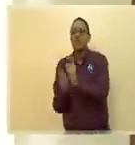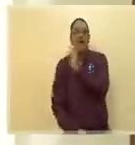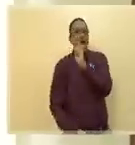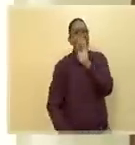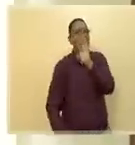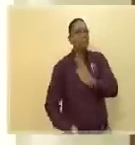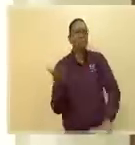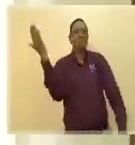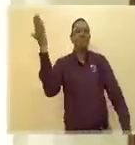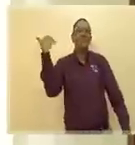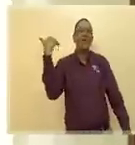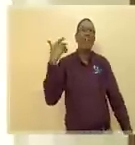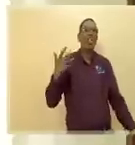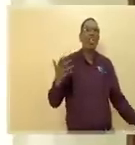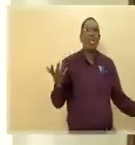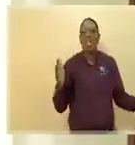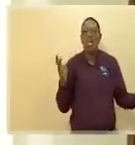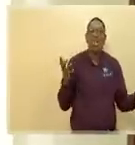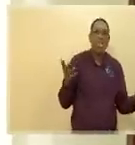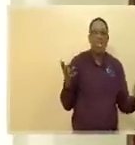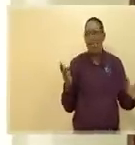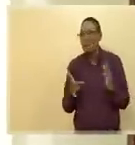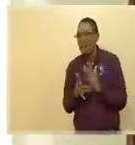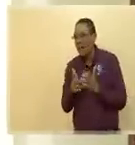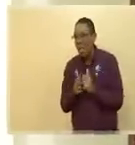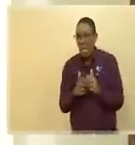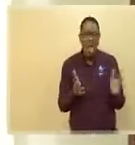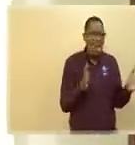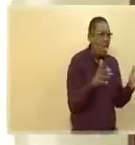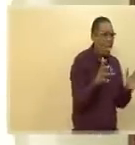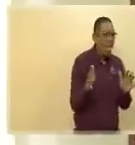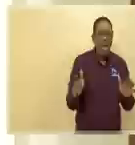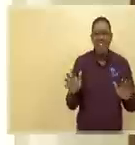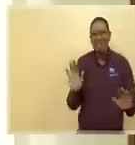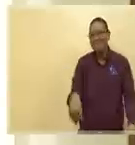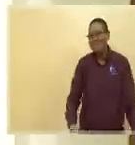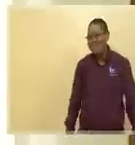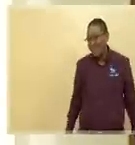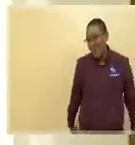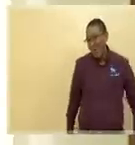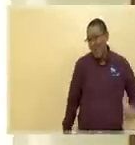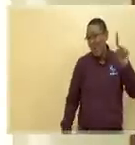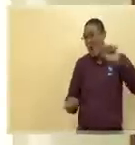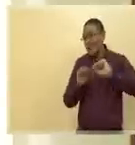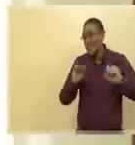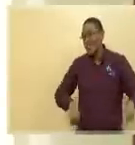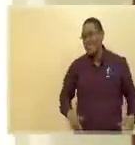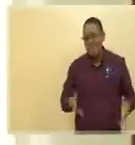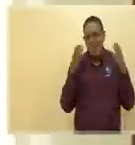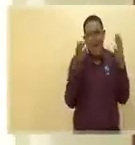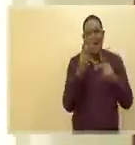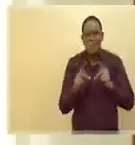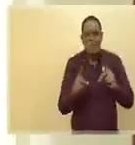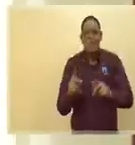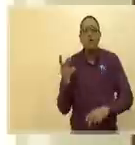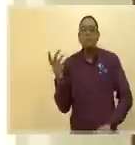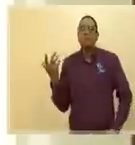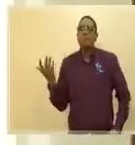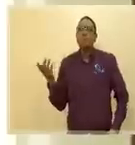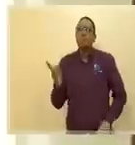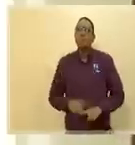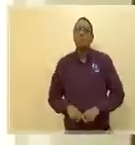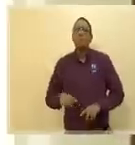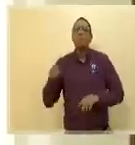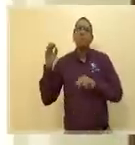sound highway system. In fact, Jamaica desperately needs a single identification that our people can rely on, and this is